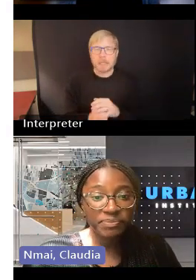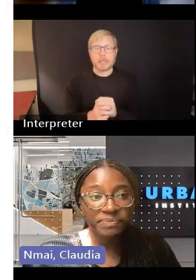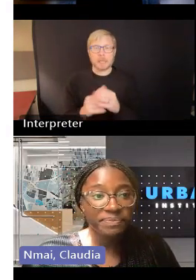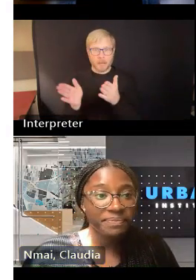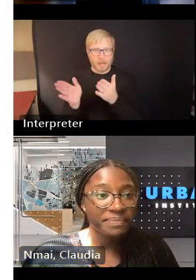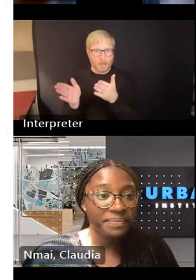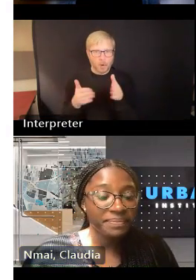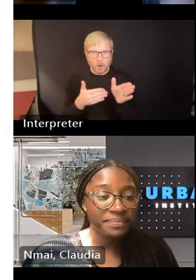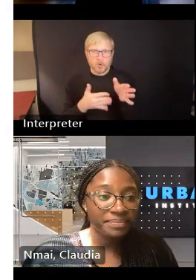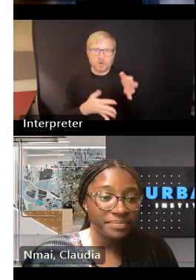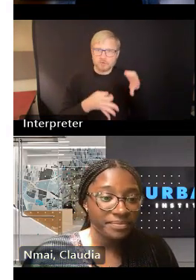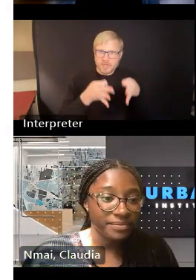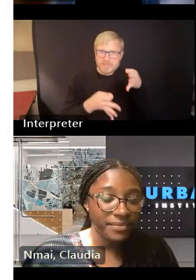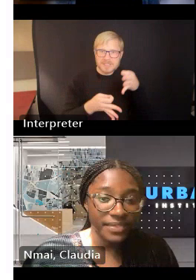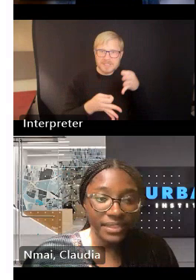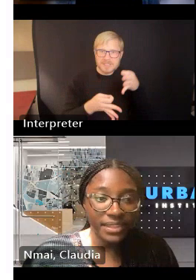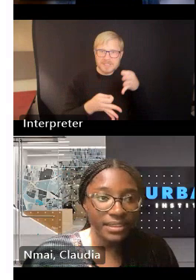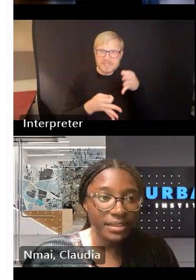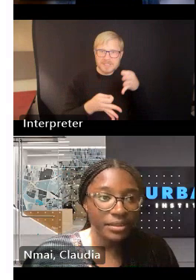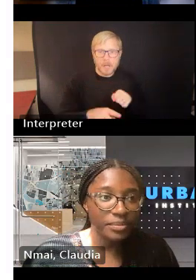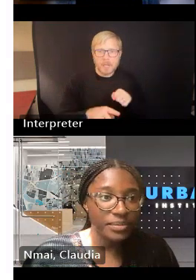responses.